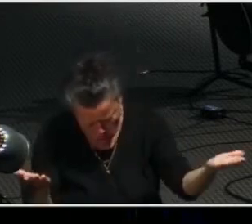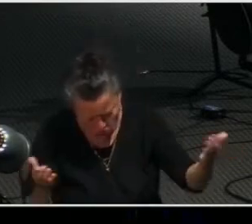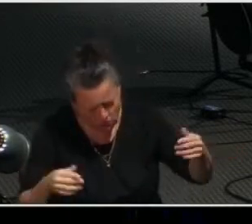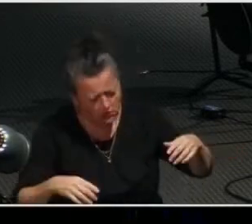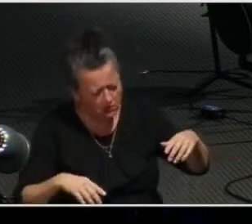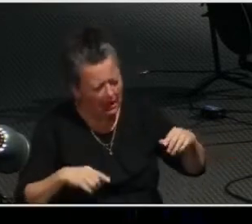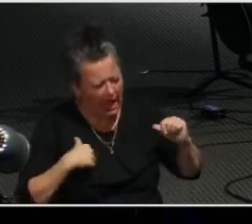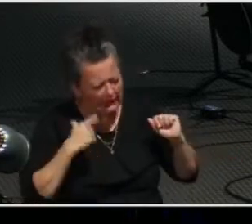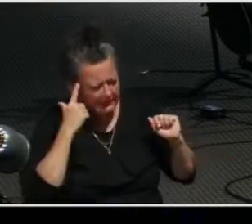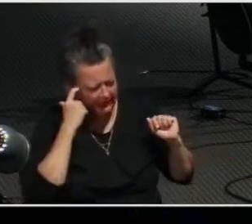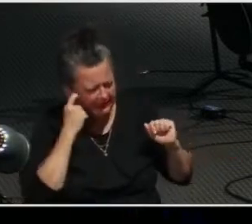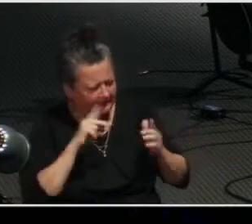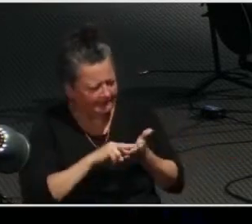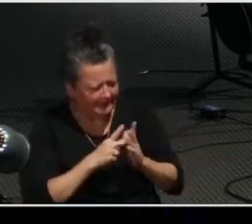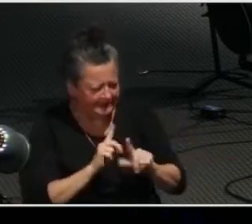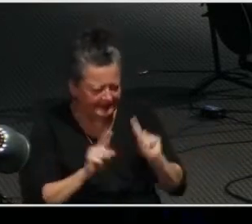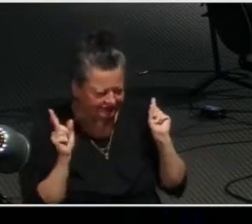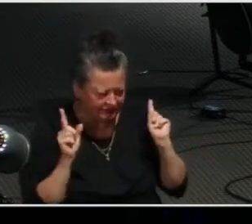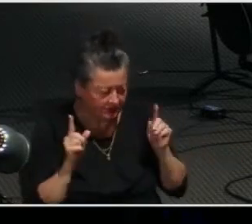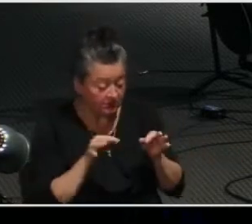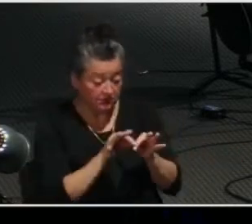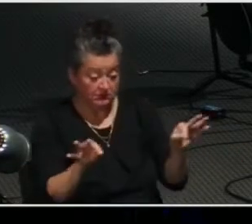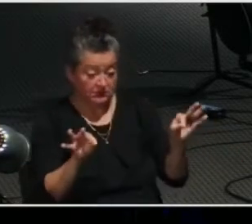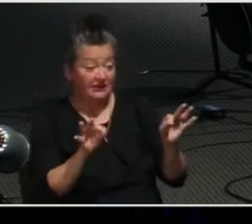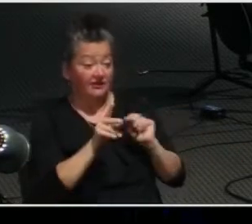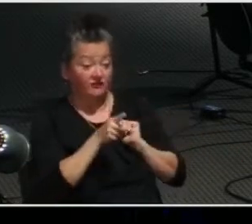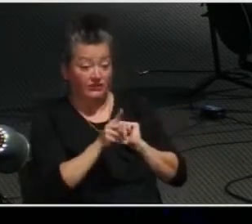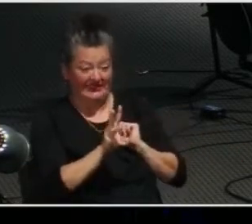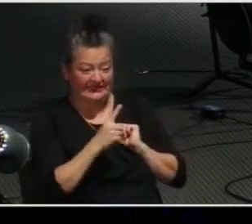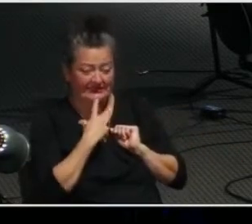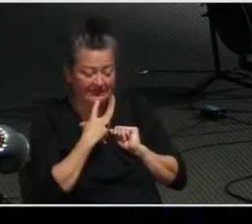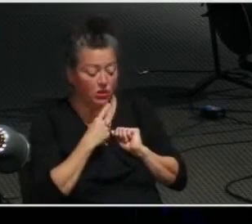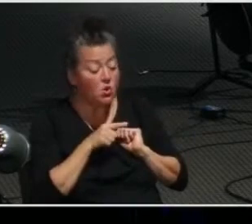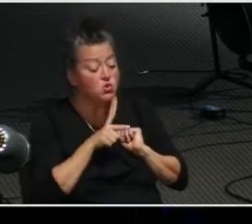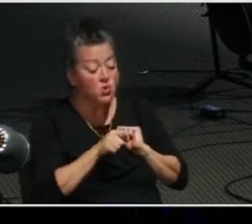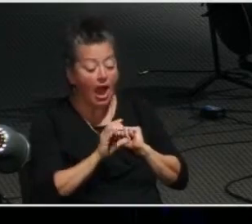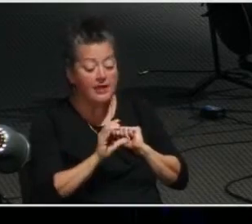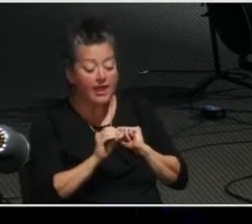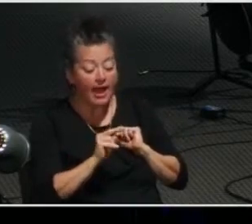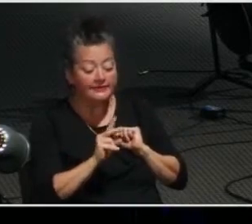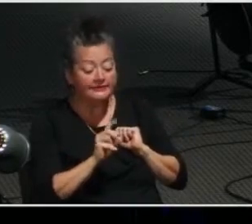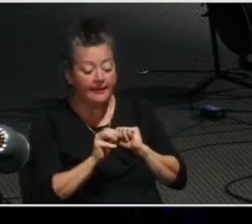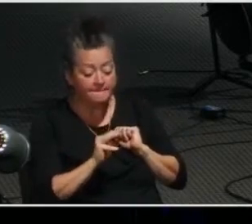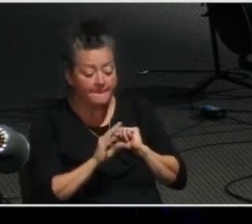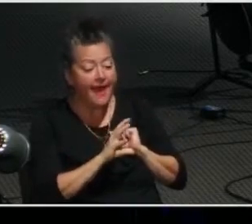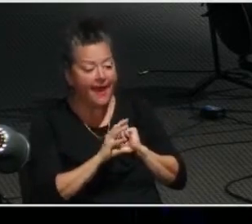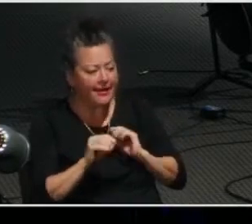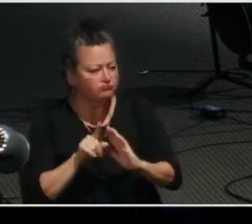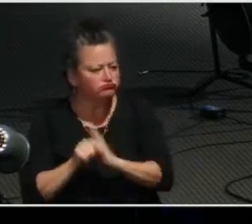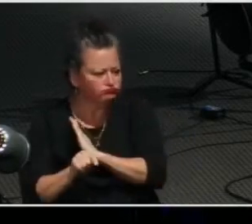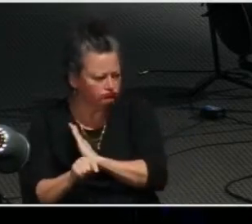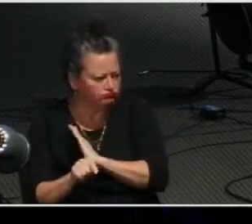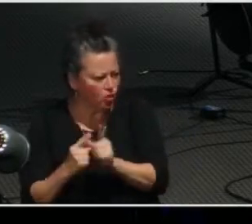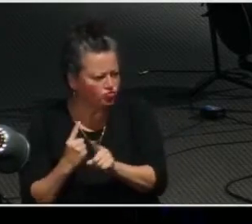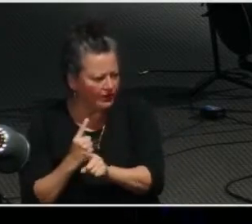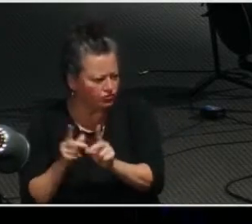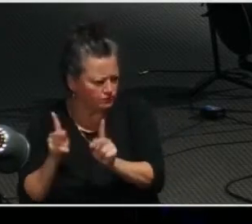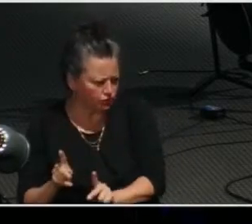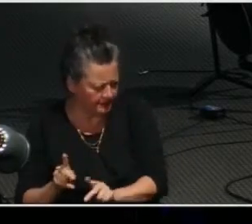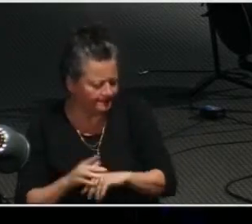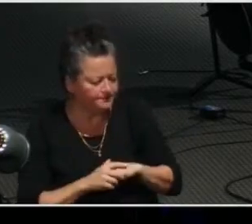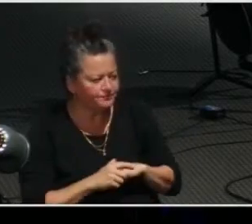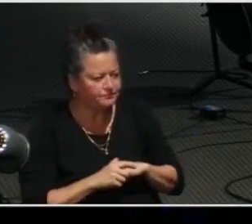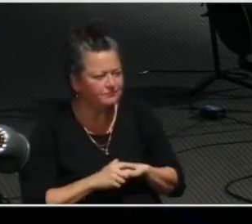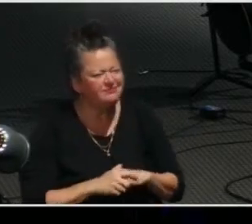and murdered the righteous person. He does not resist you." Now, James may refer to actual